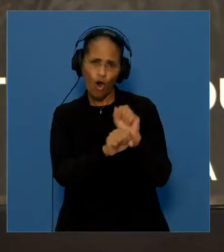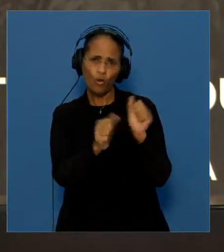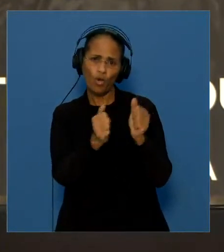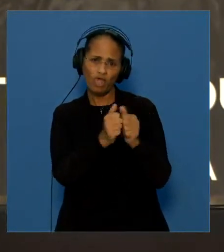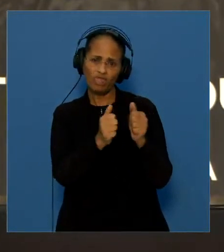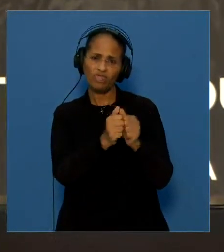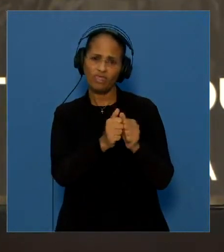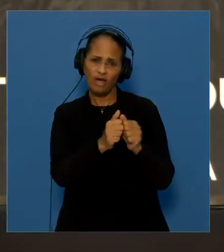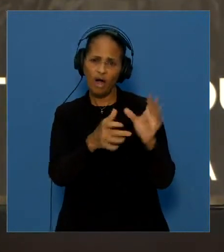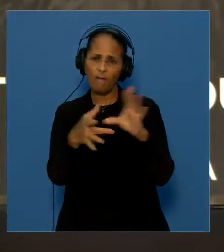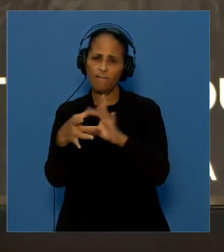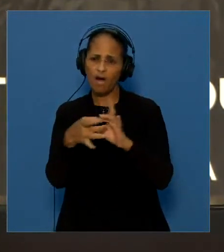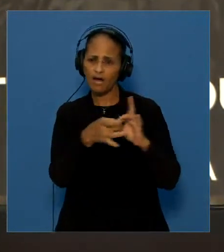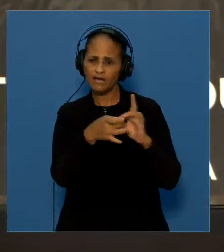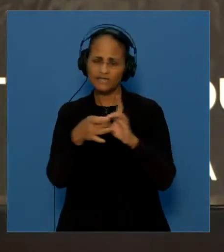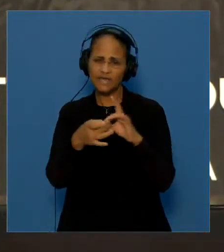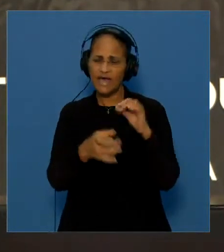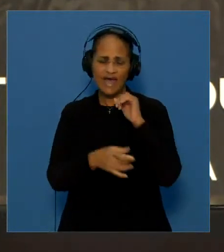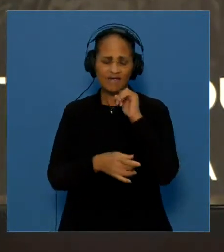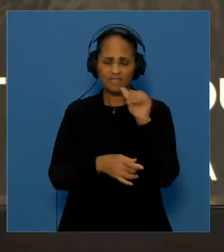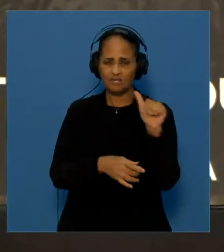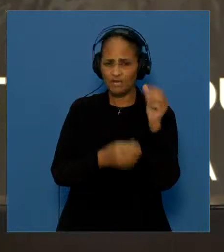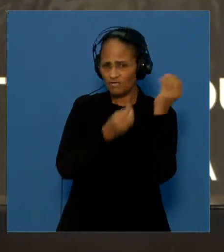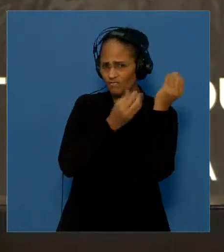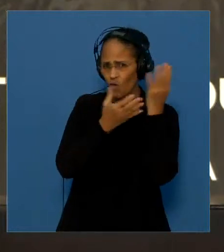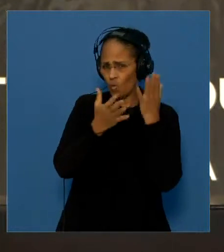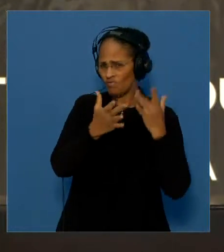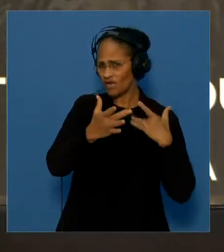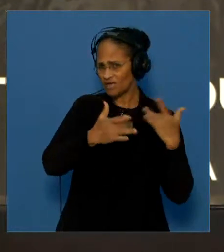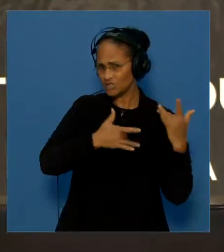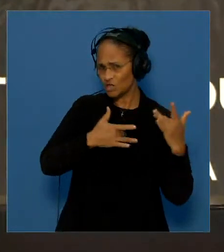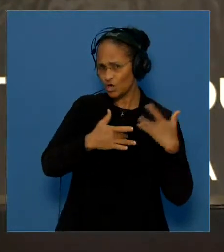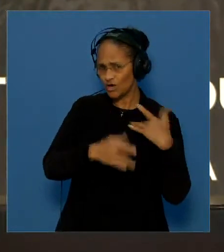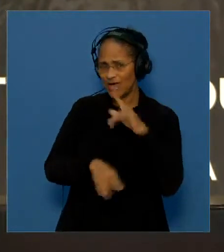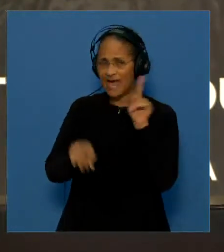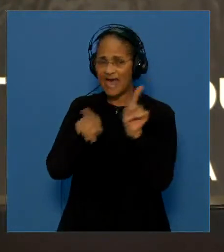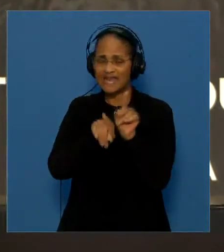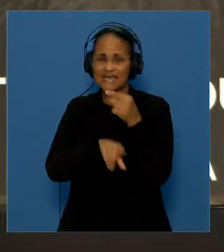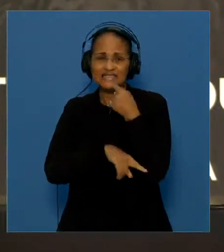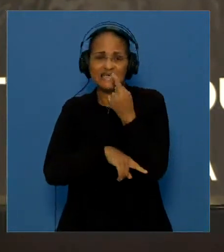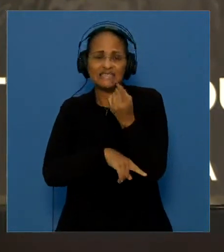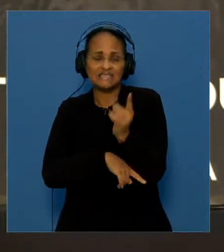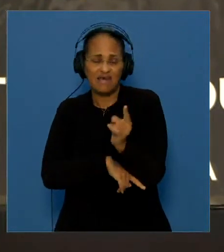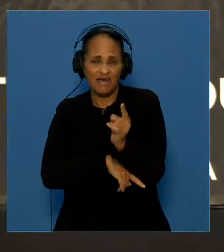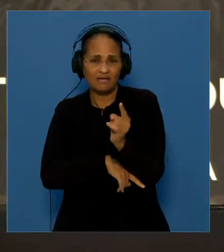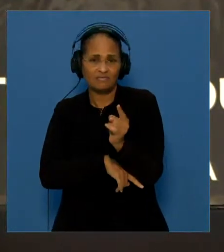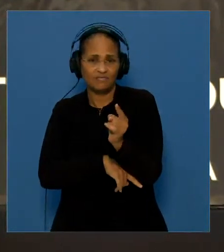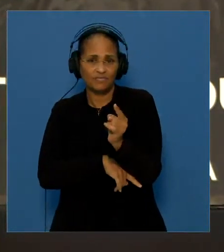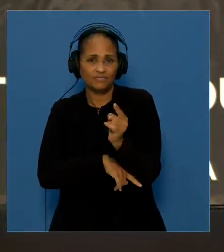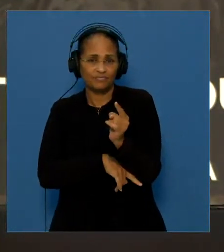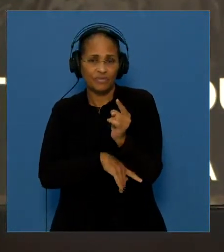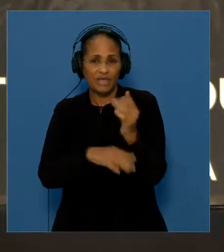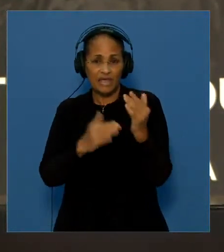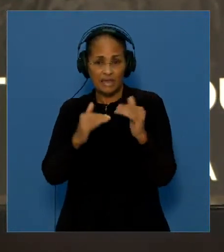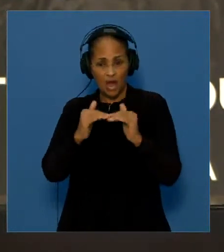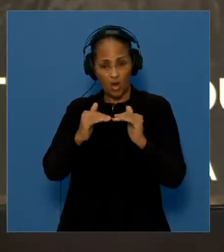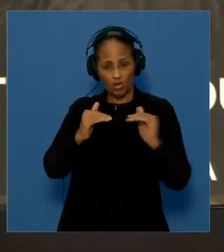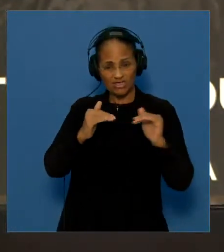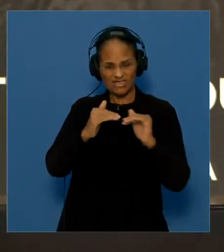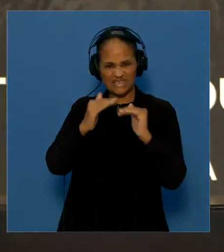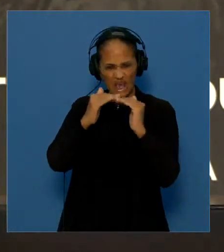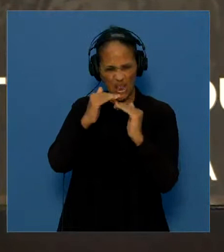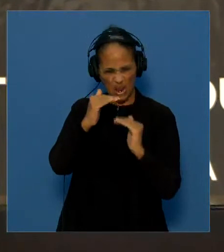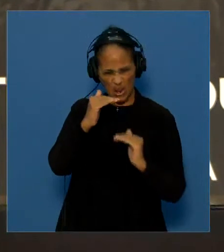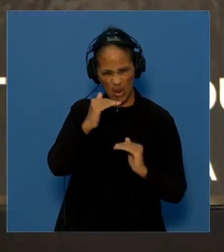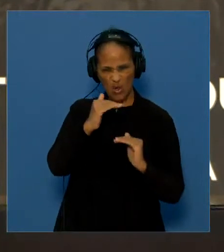We have not been informed of any such concern. And as I stated, the threshold is a low threshold.